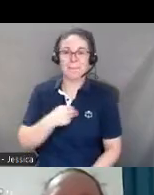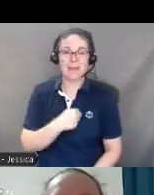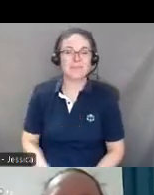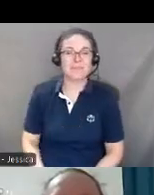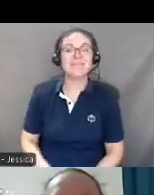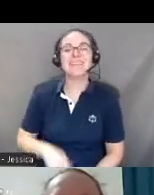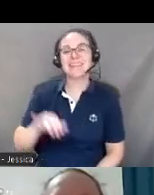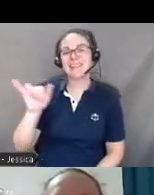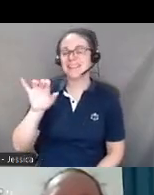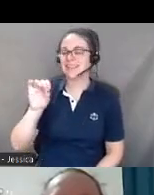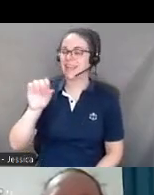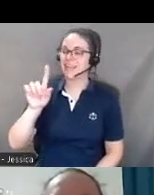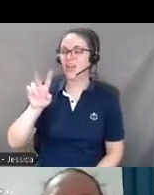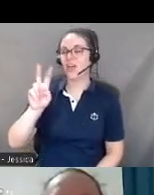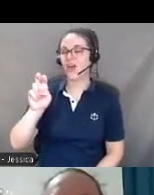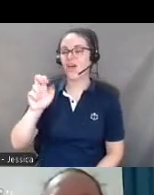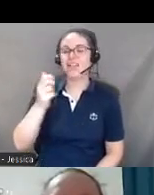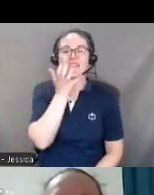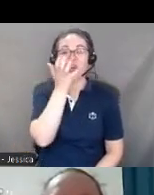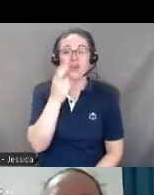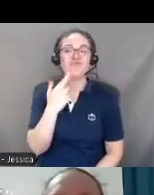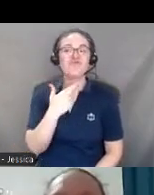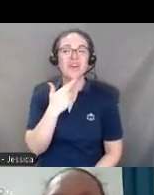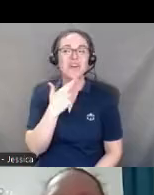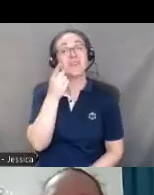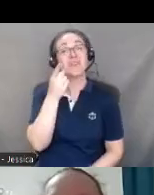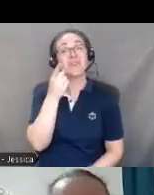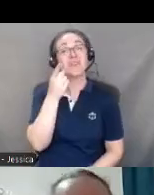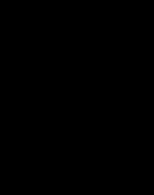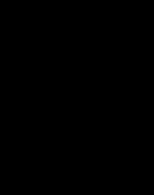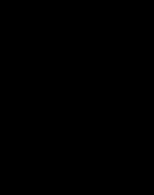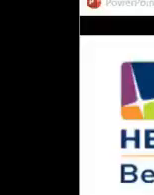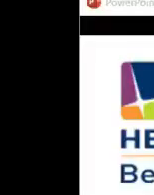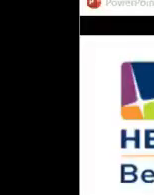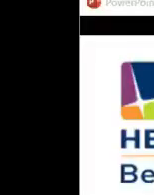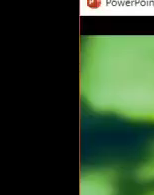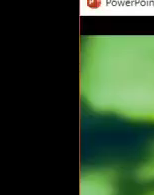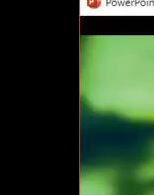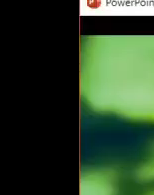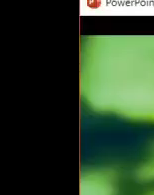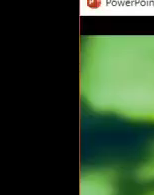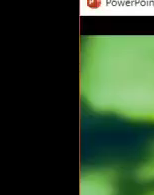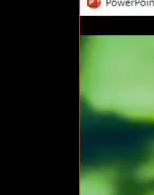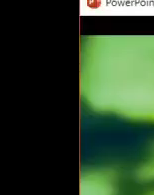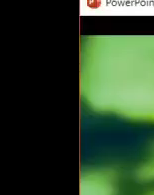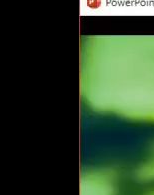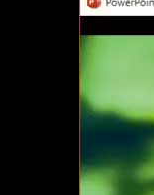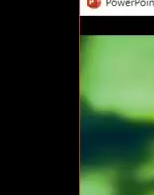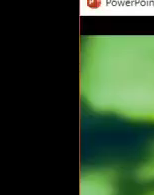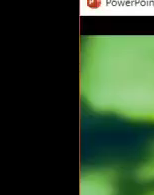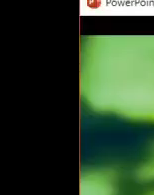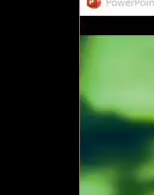Olive Garden. If you're here, you're family. Okay. So let's move on to, a super